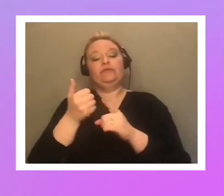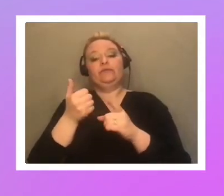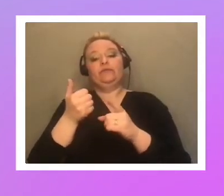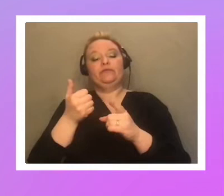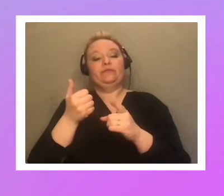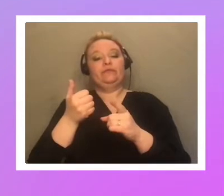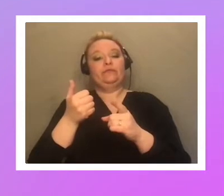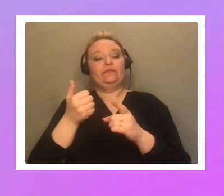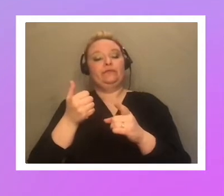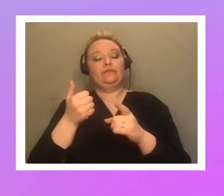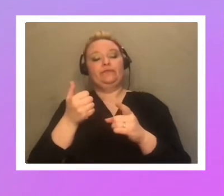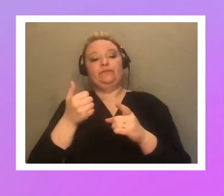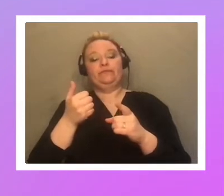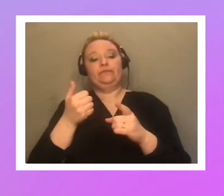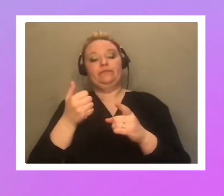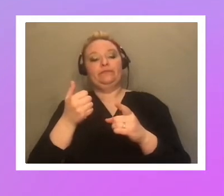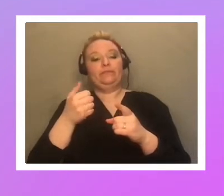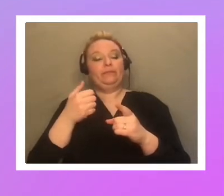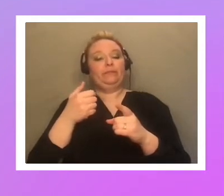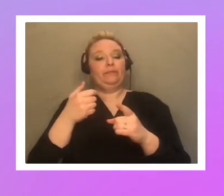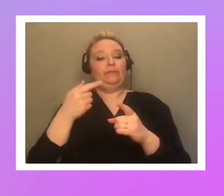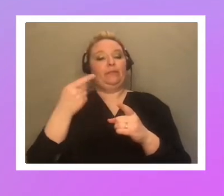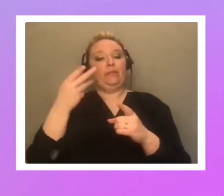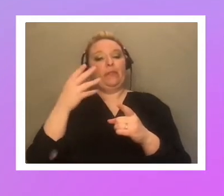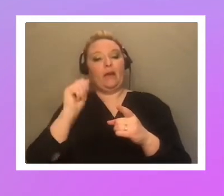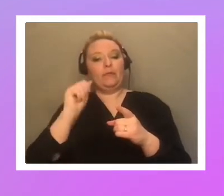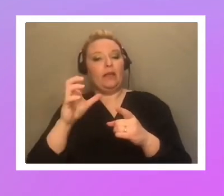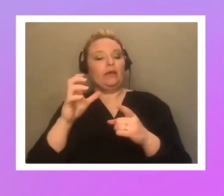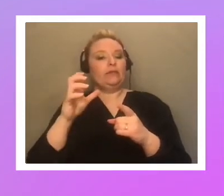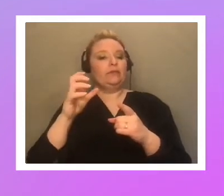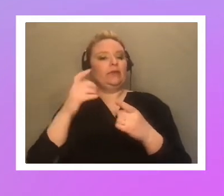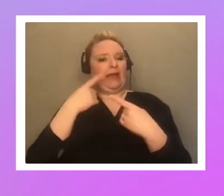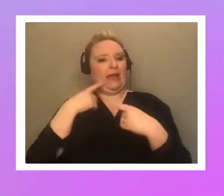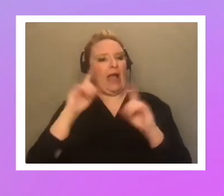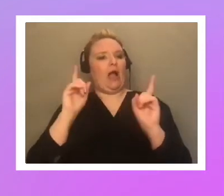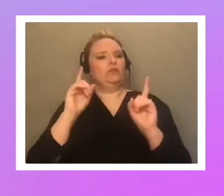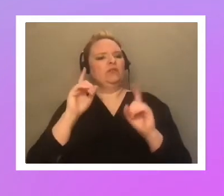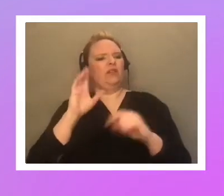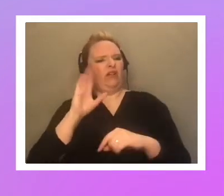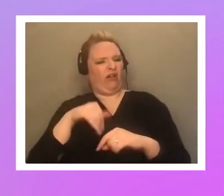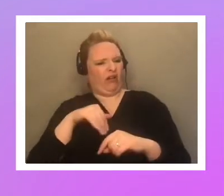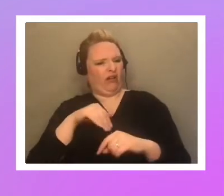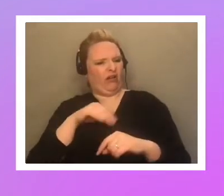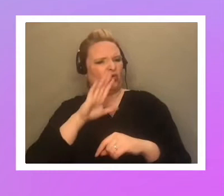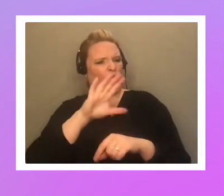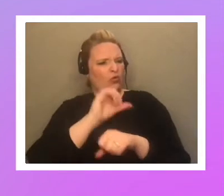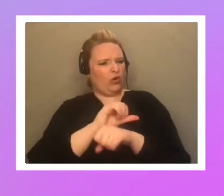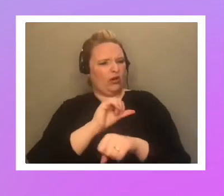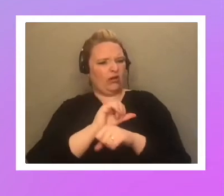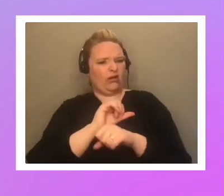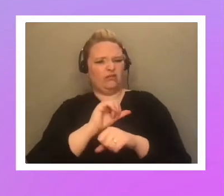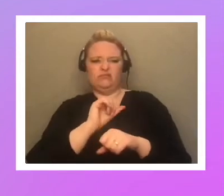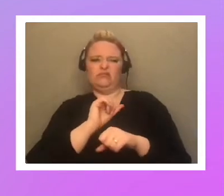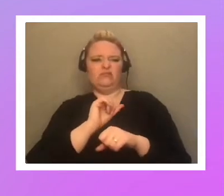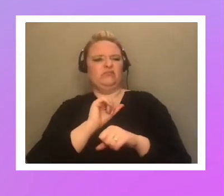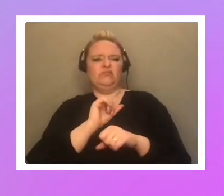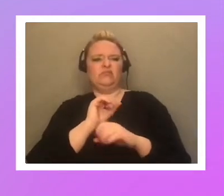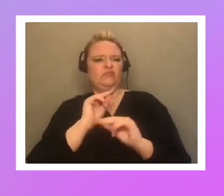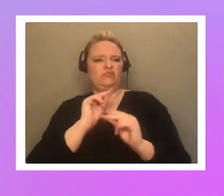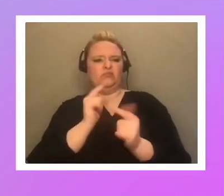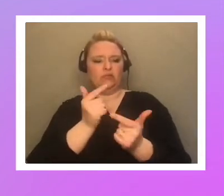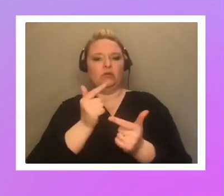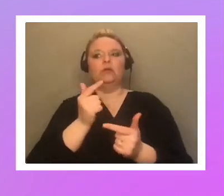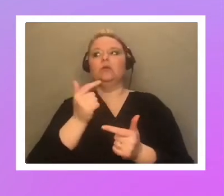your company into question about their work. You will actually